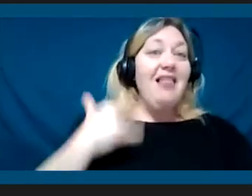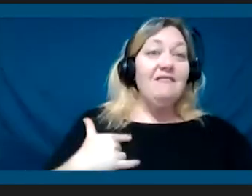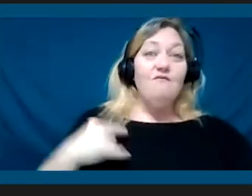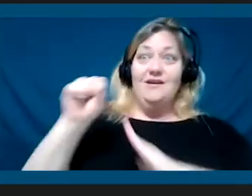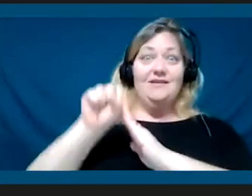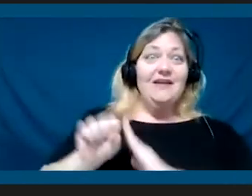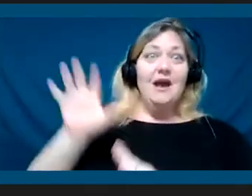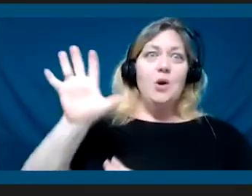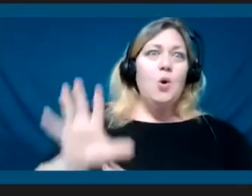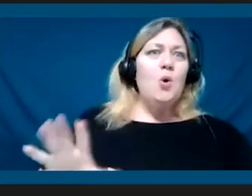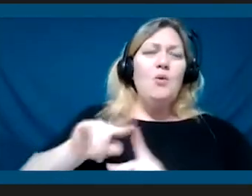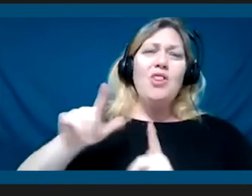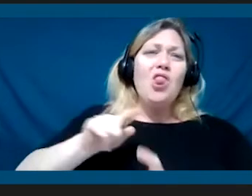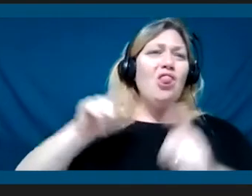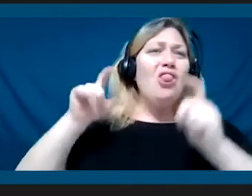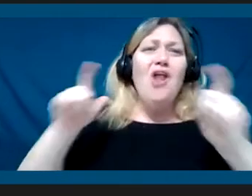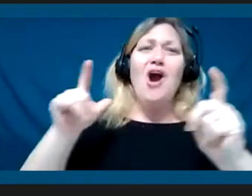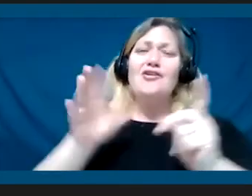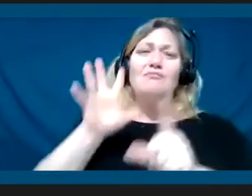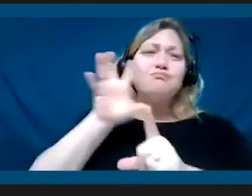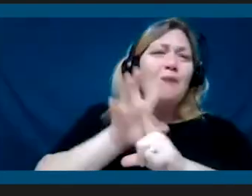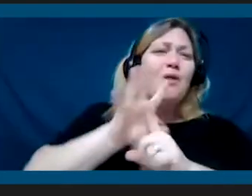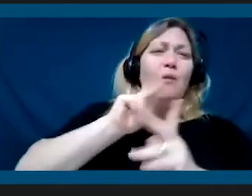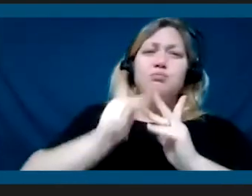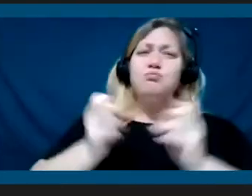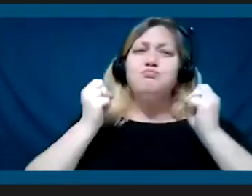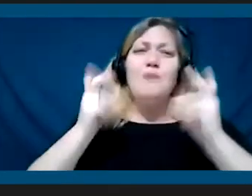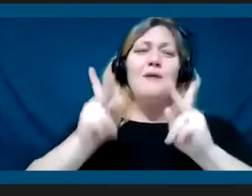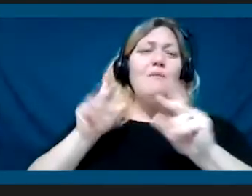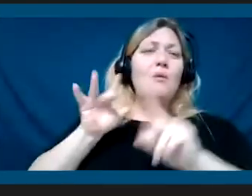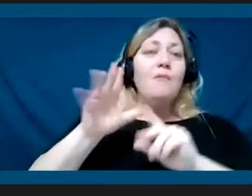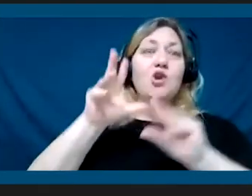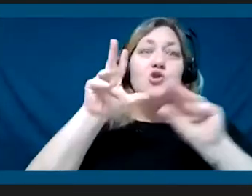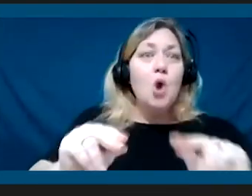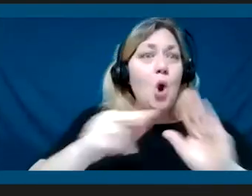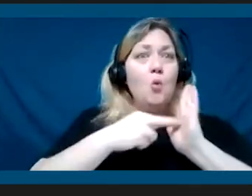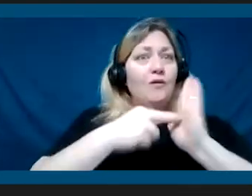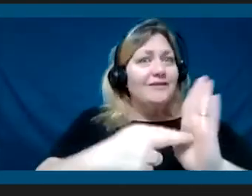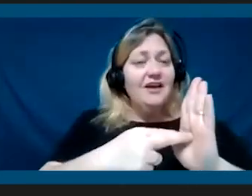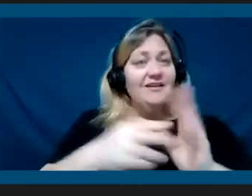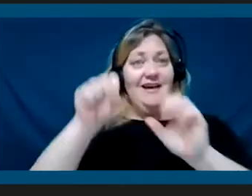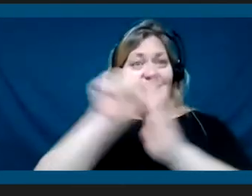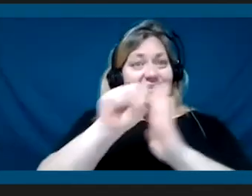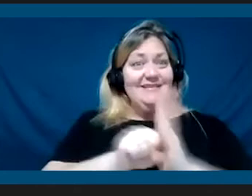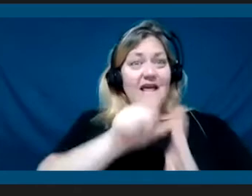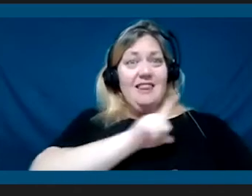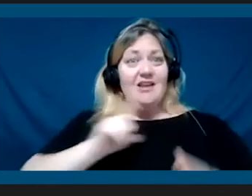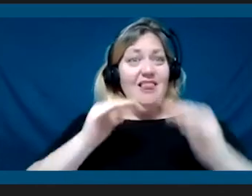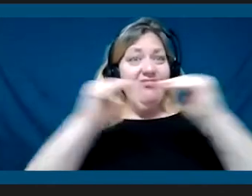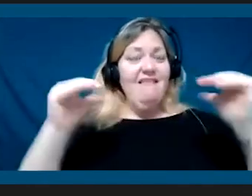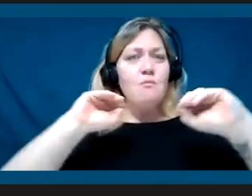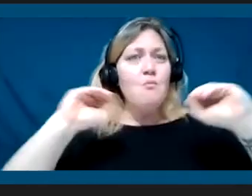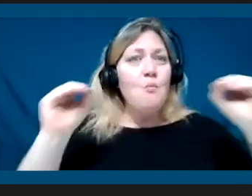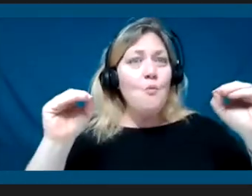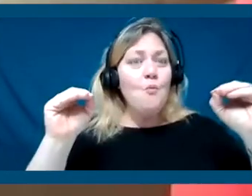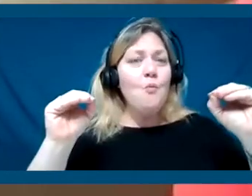is one of the largest Muslim population, yet we have no representation at the state legislature. So this